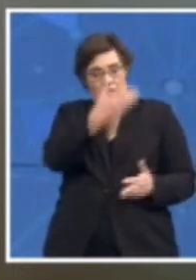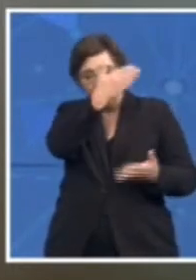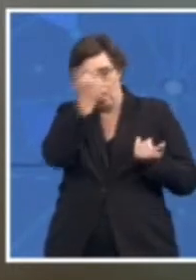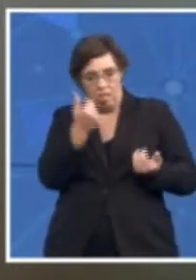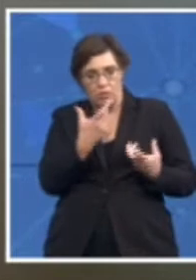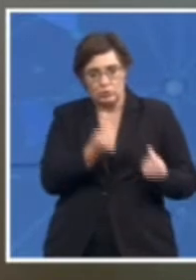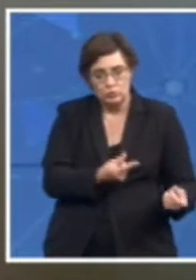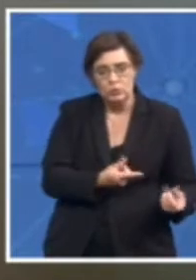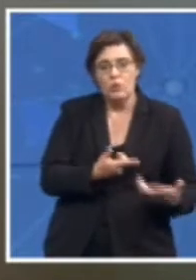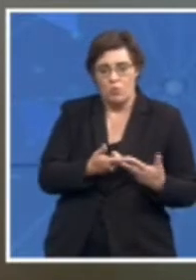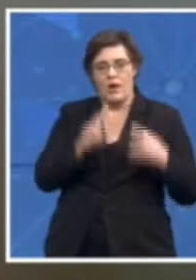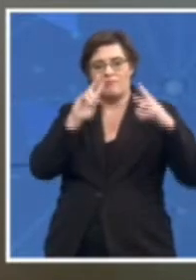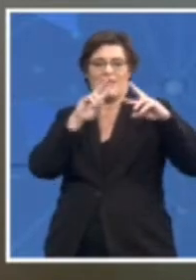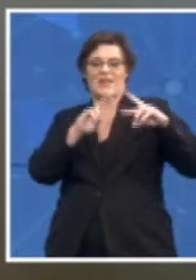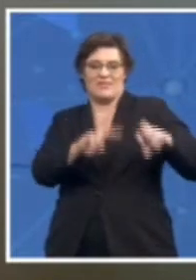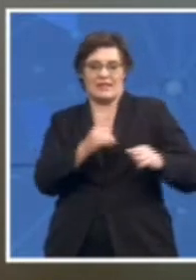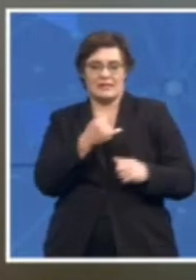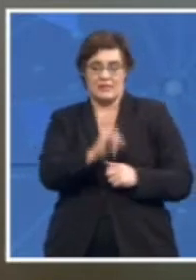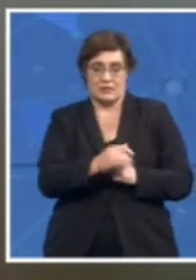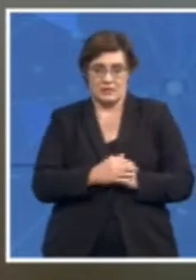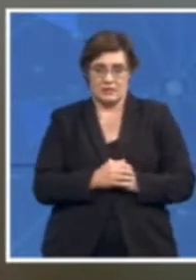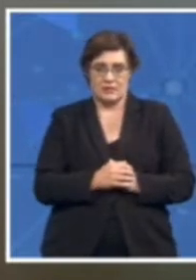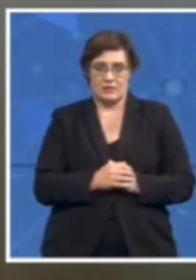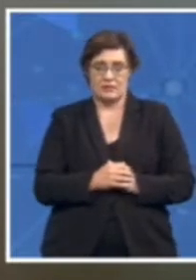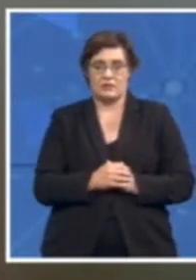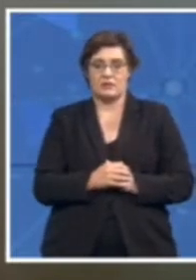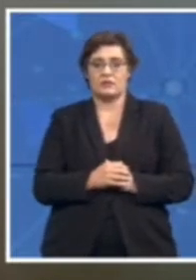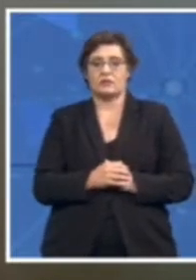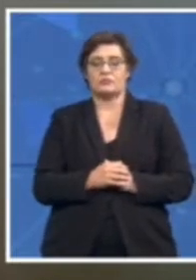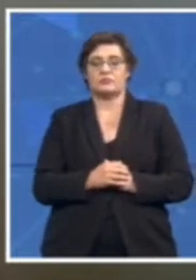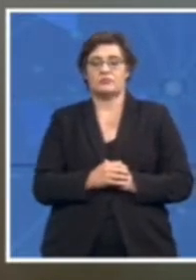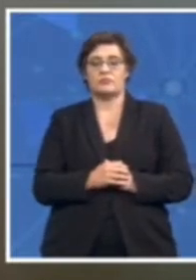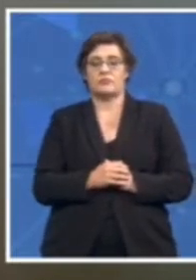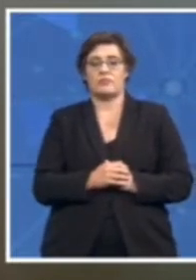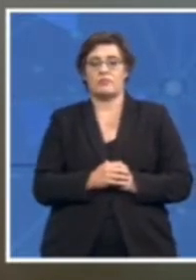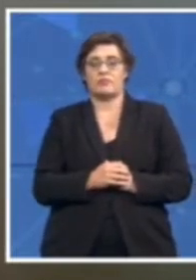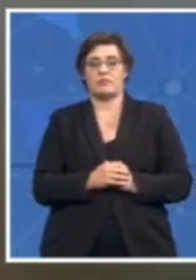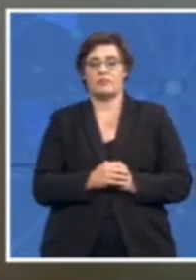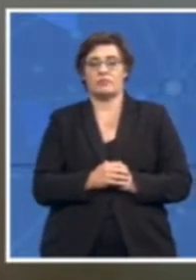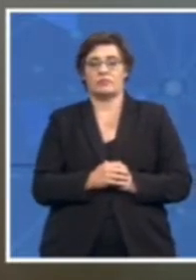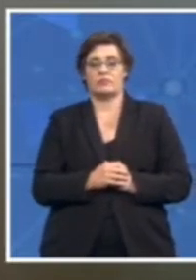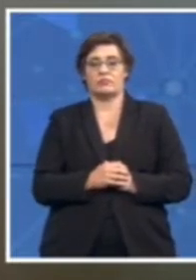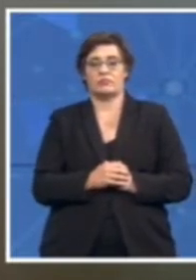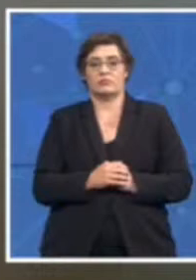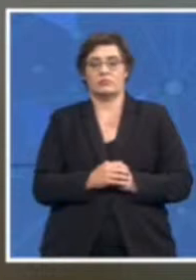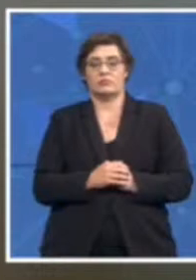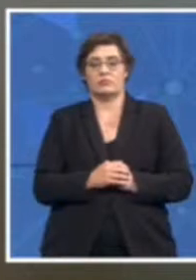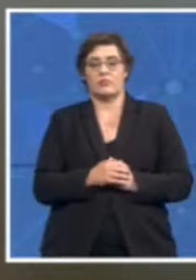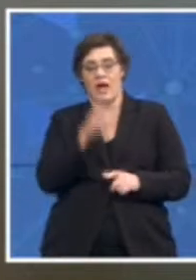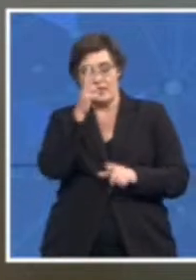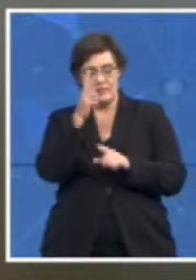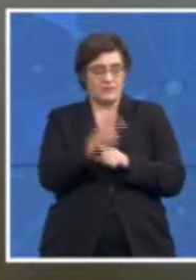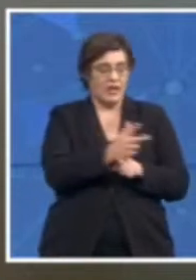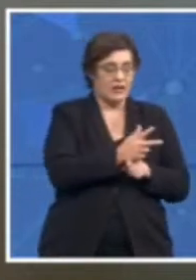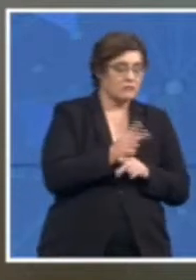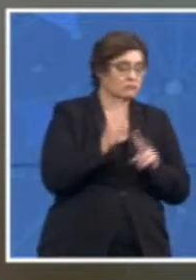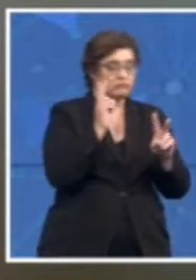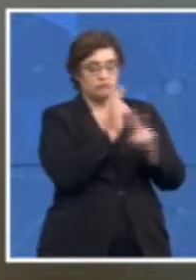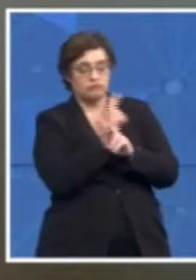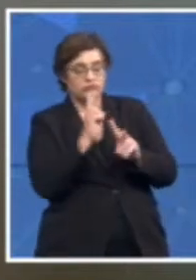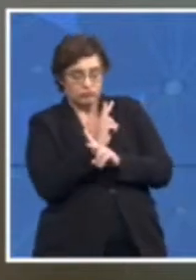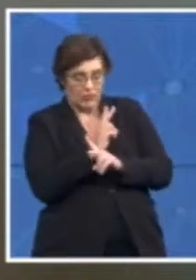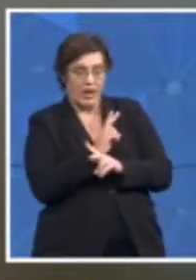have increasingly stepped up our surveillance activities at our power stations. We these days